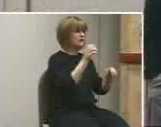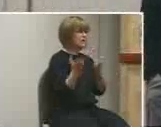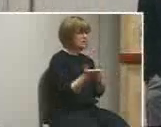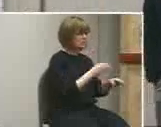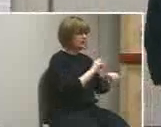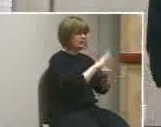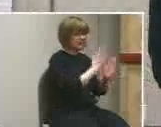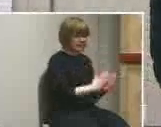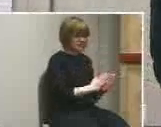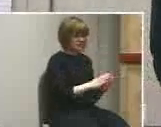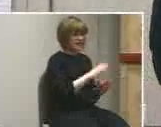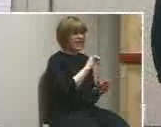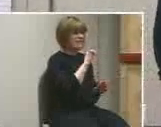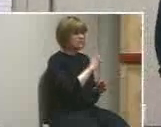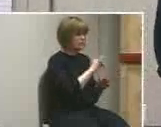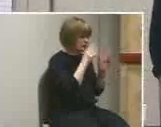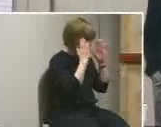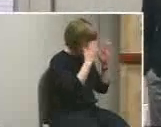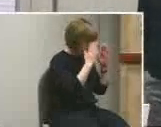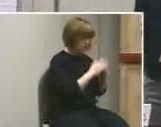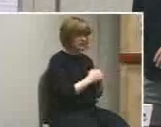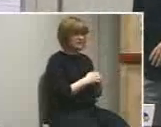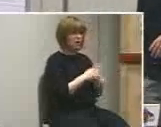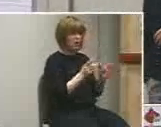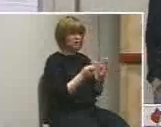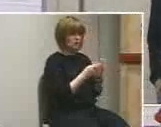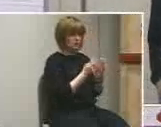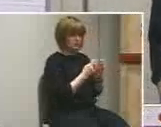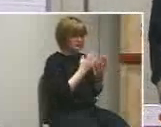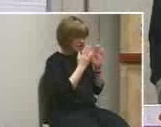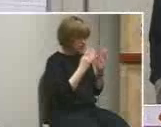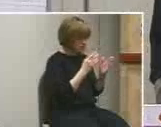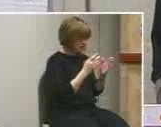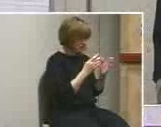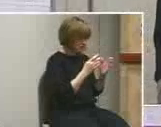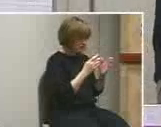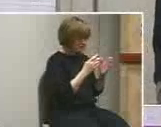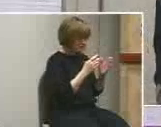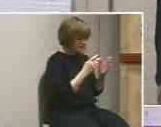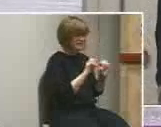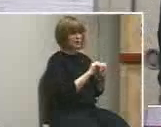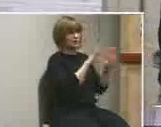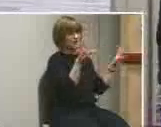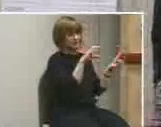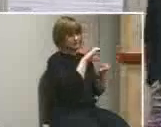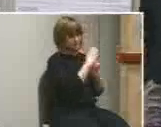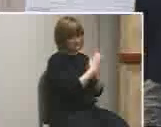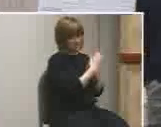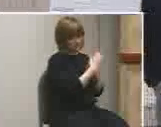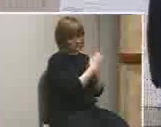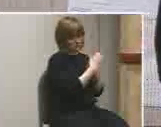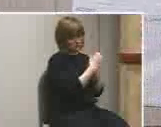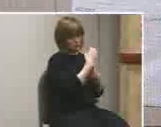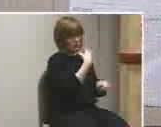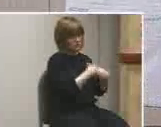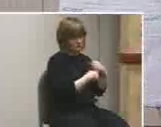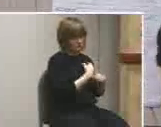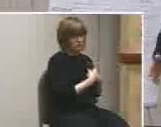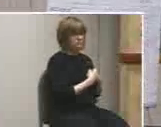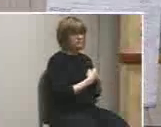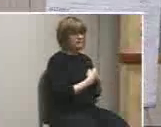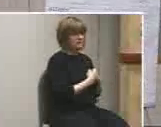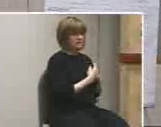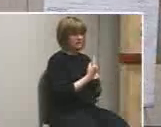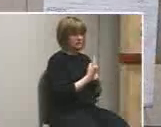we need to focus. The other thing that double check should ask us to do is there an obvious cultural issue here? Is there something that's